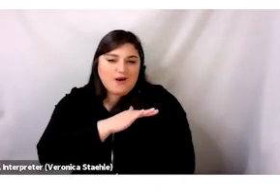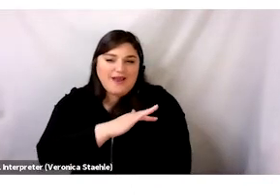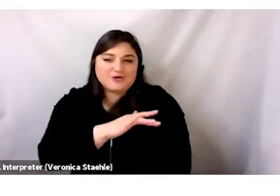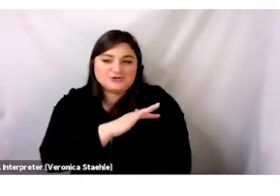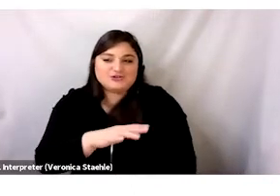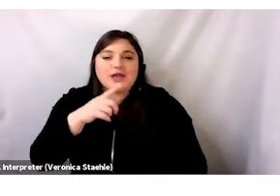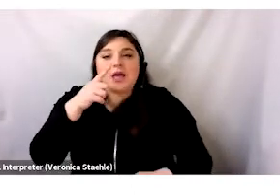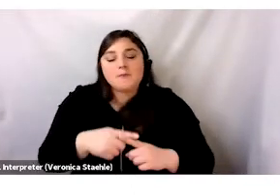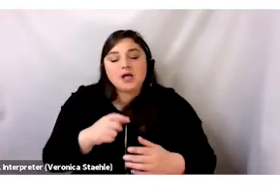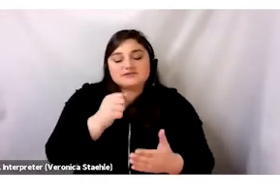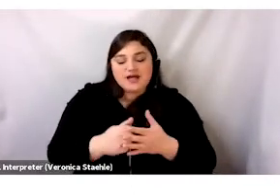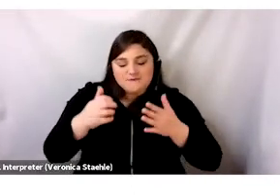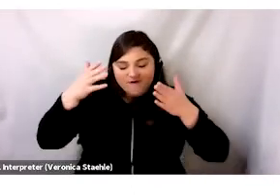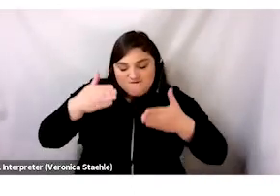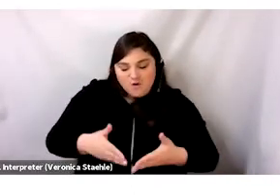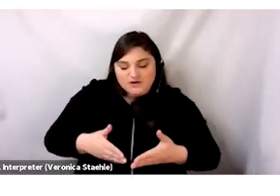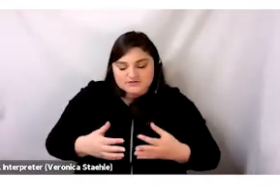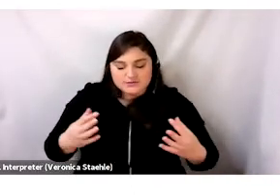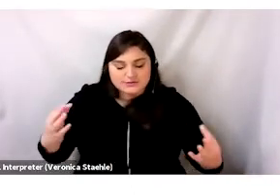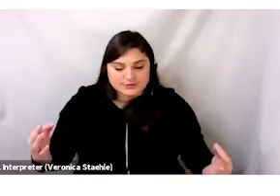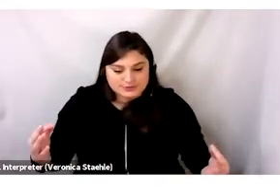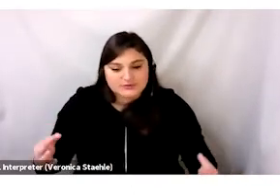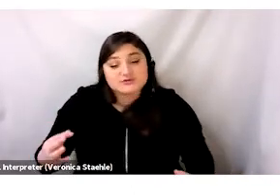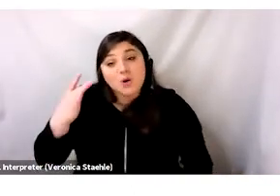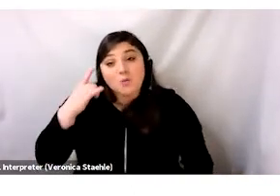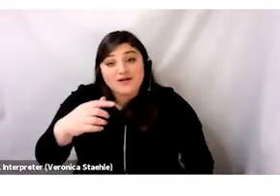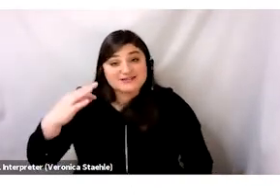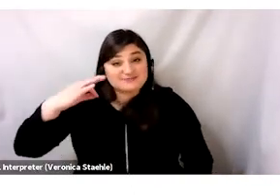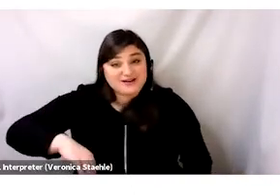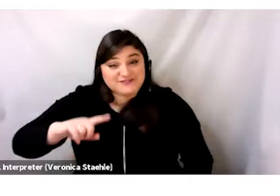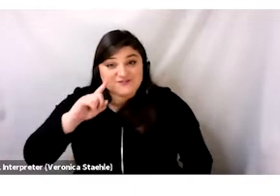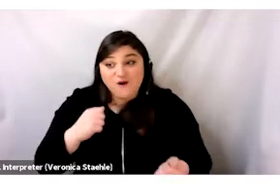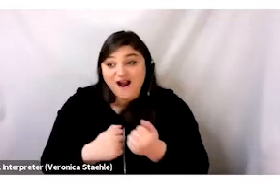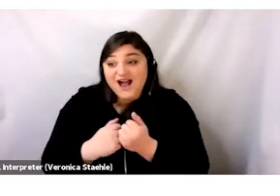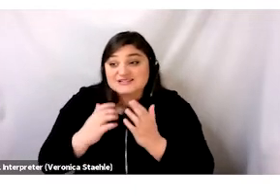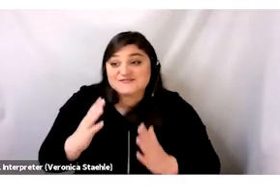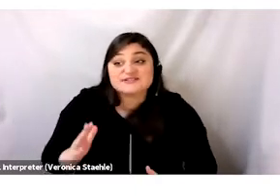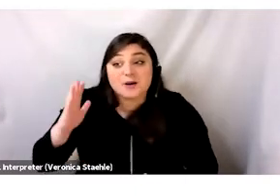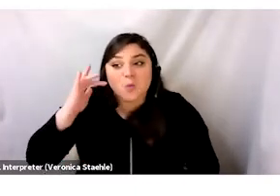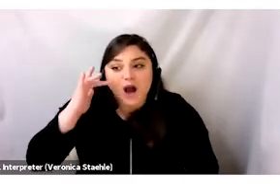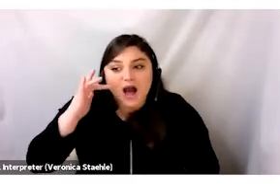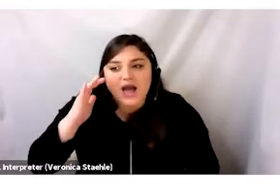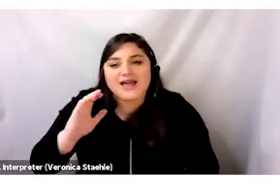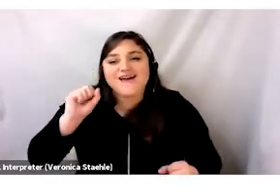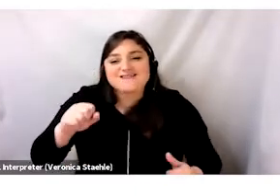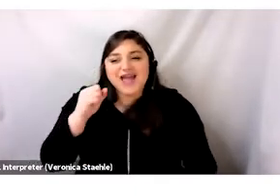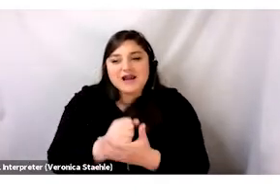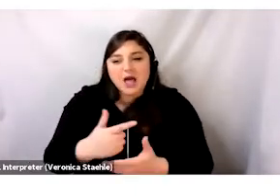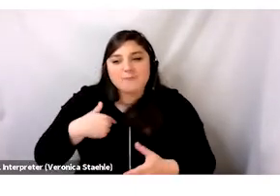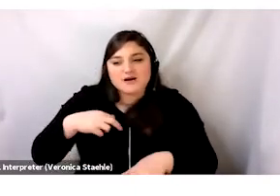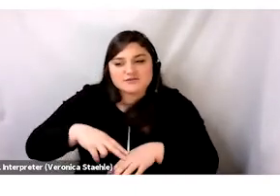it's really helpful for spiritual activists is that it can help us zoom out to see the bigger